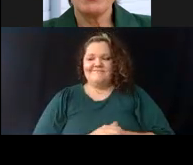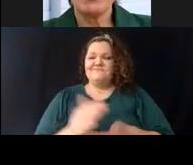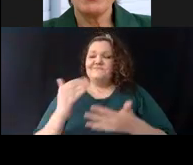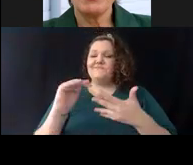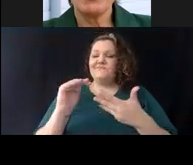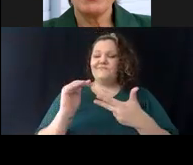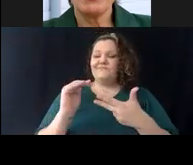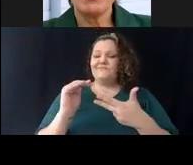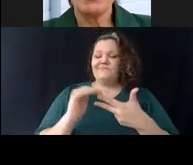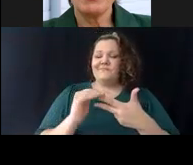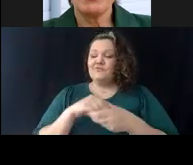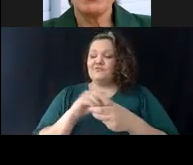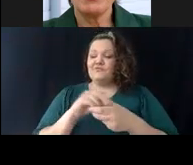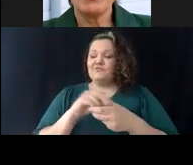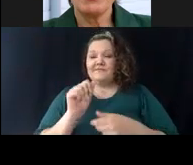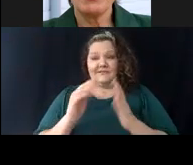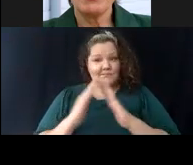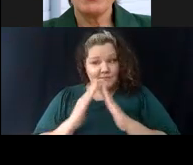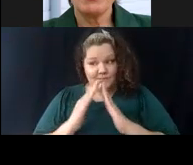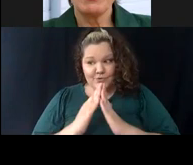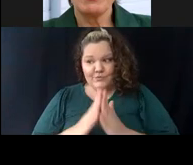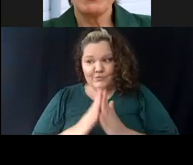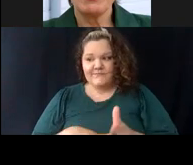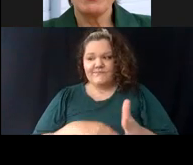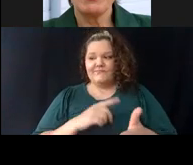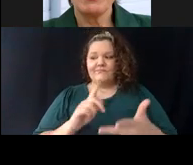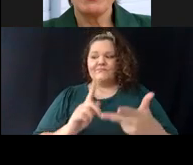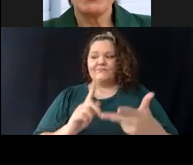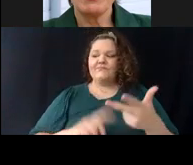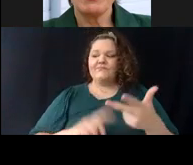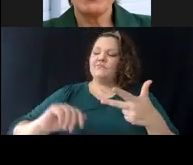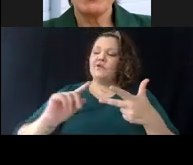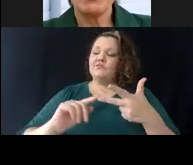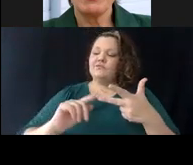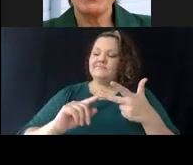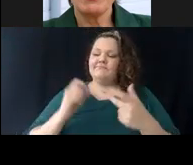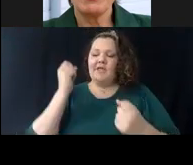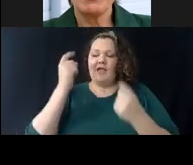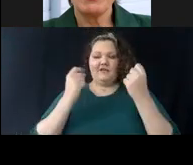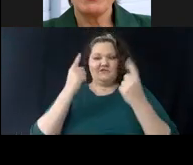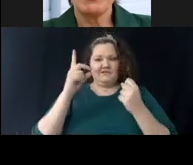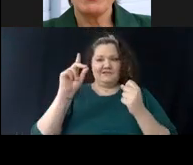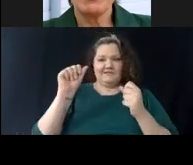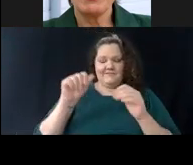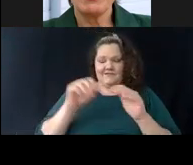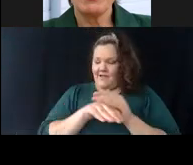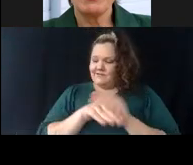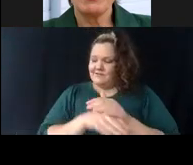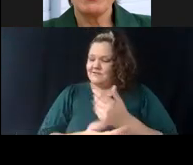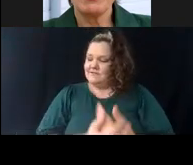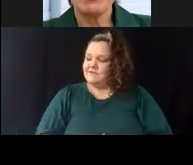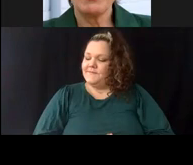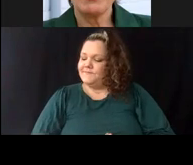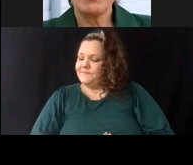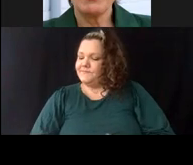So in terms of access, I mean, it's the human right is the first point to make. I want to talk about including the disabled community, the inclusion